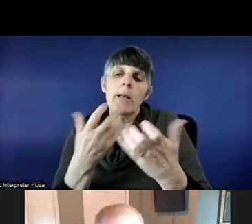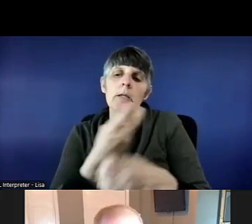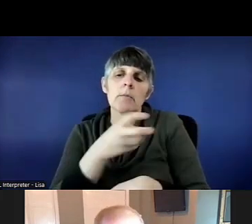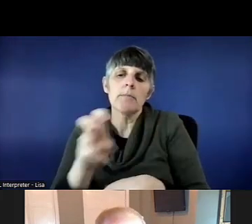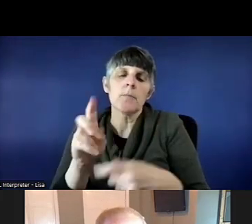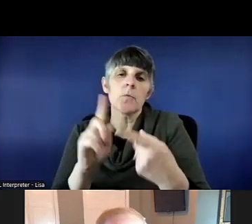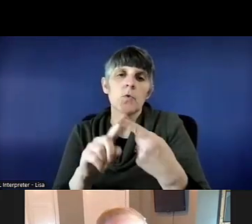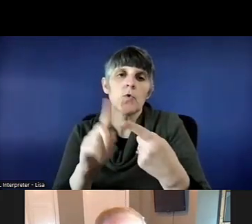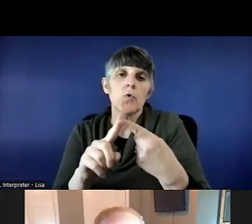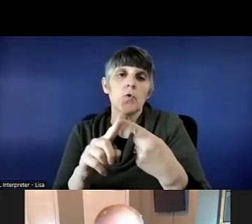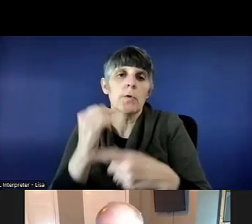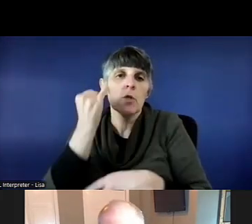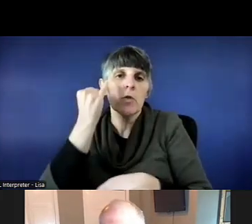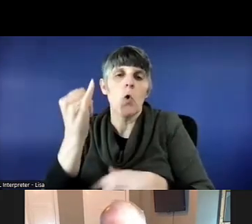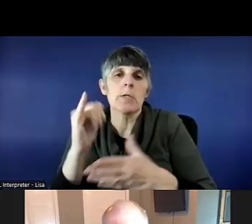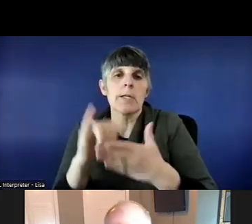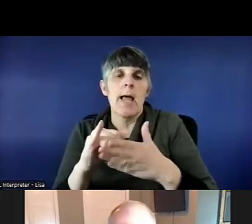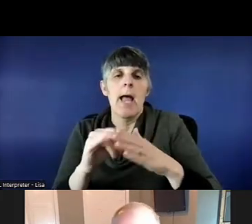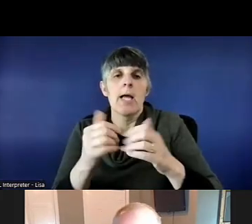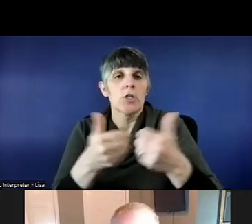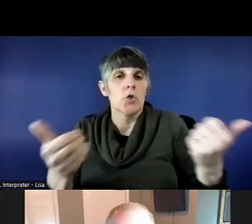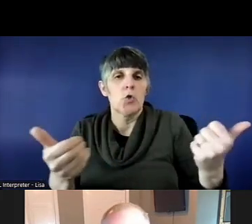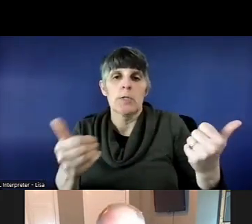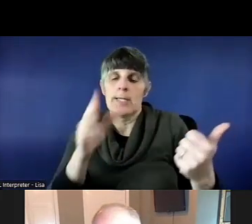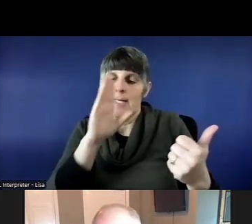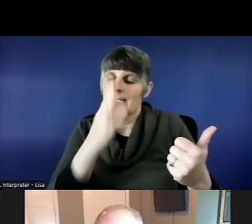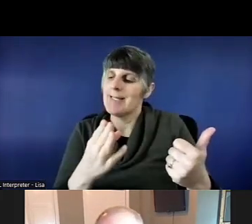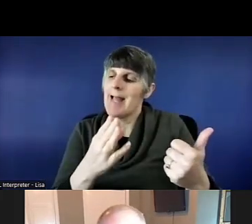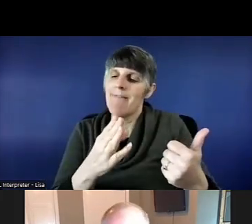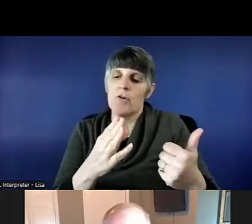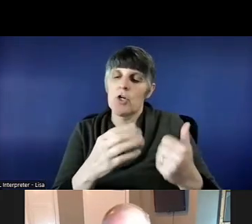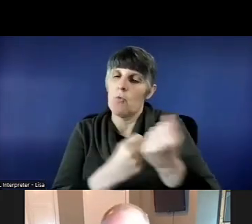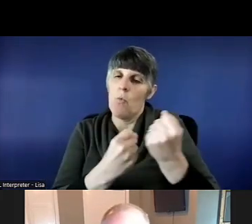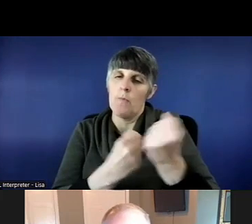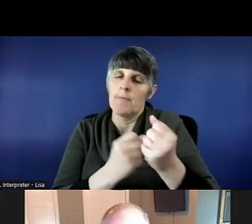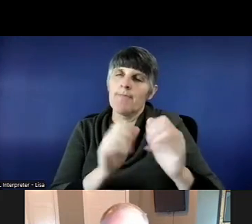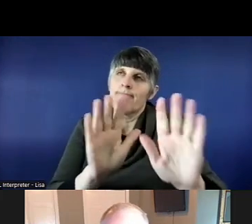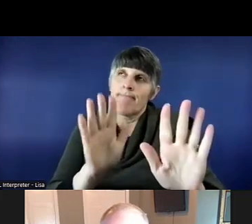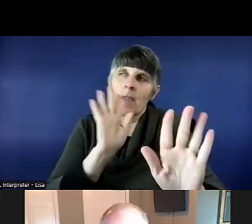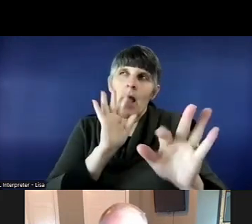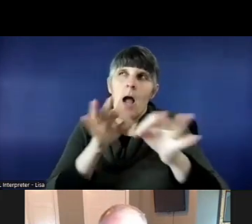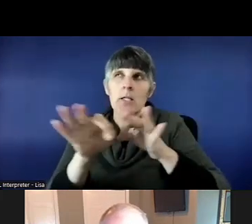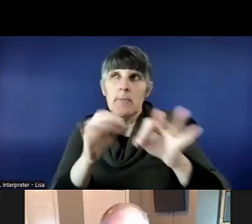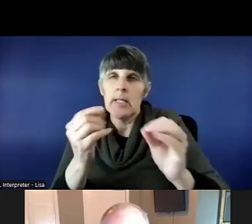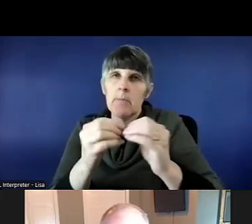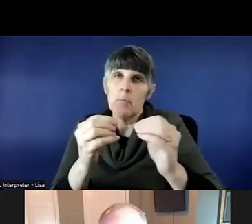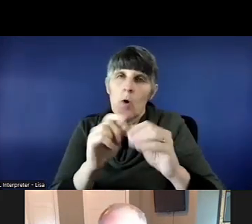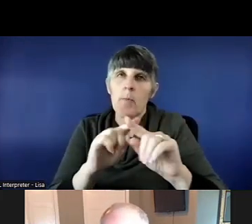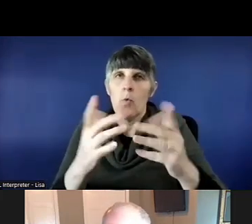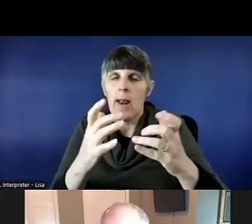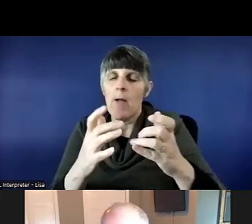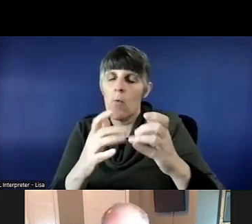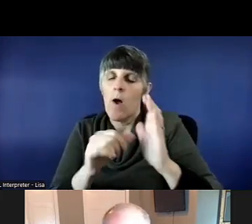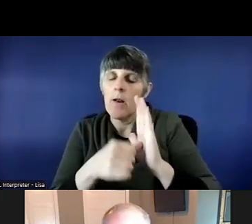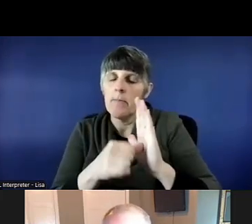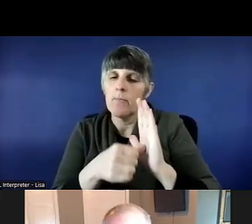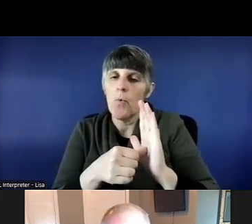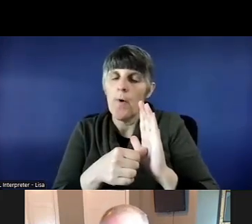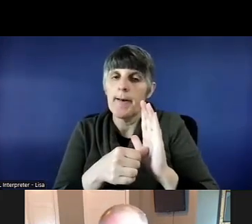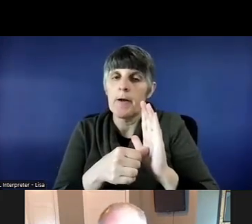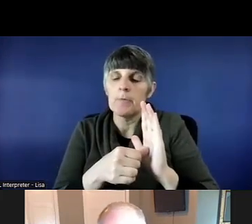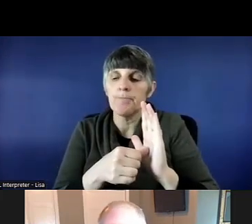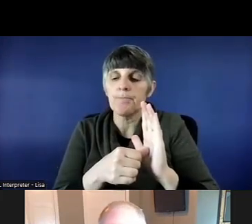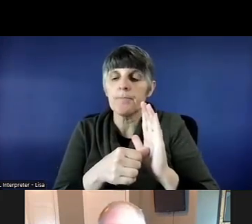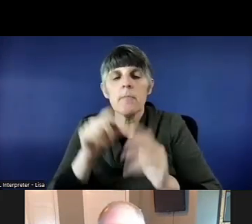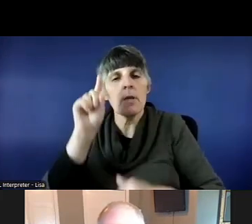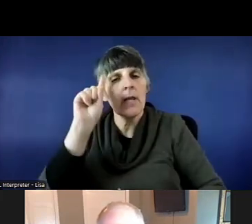into the notion that seclusion is never warranted. And I'll talk about this a little more, but what I want to kind of point out is, in